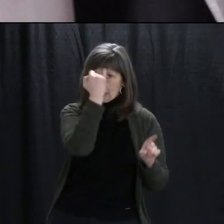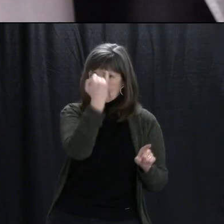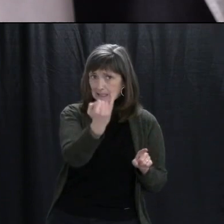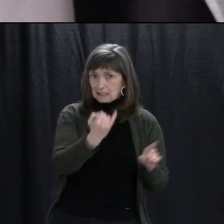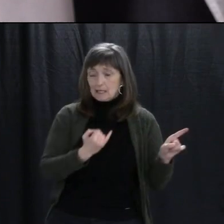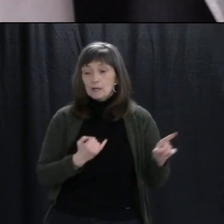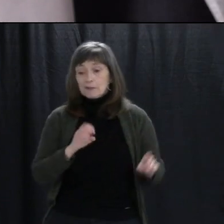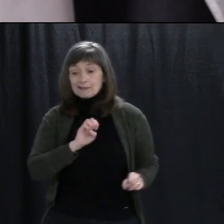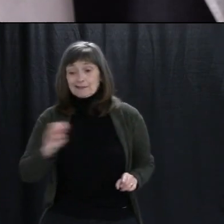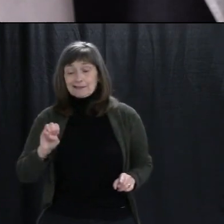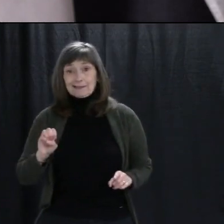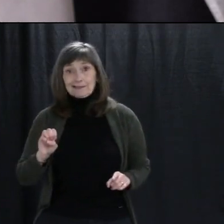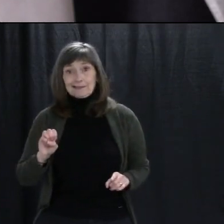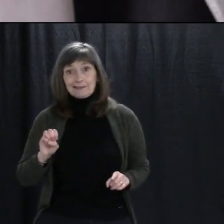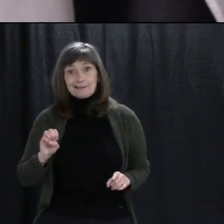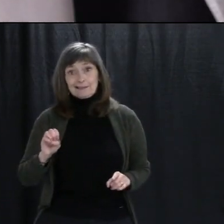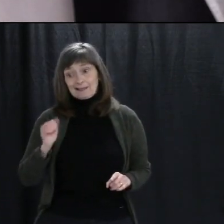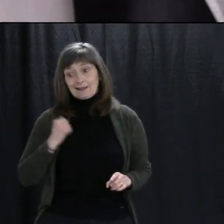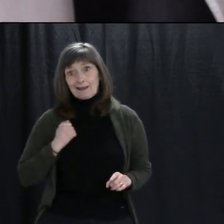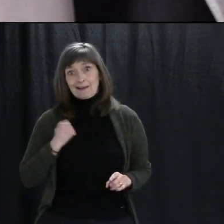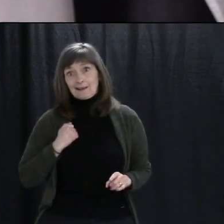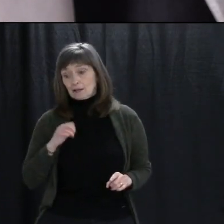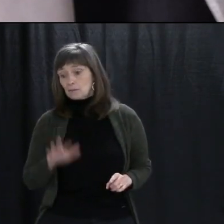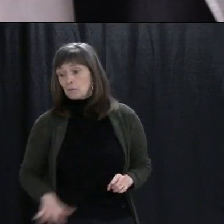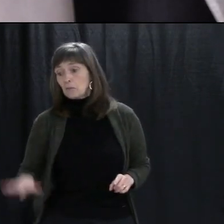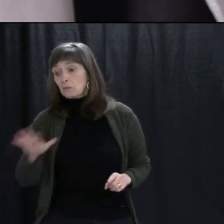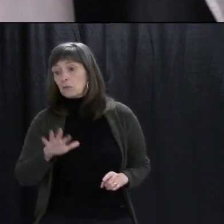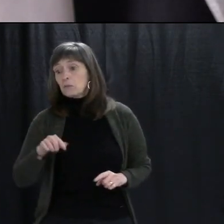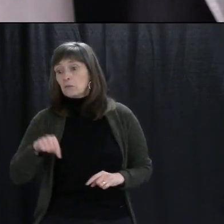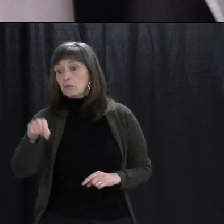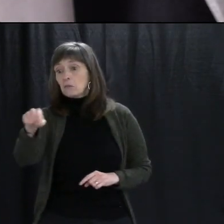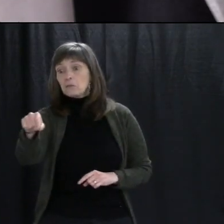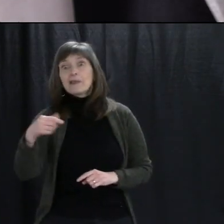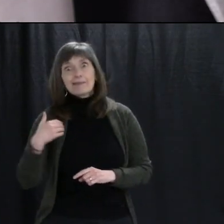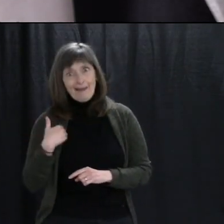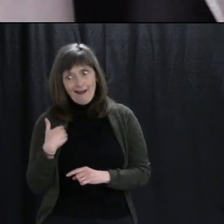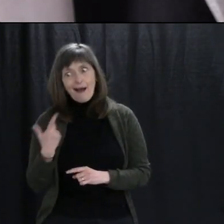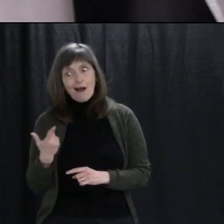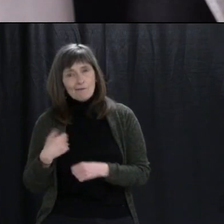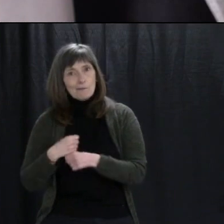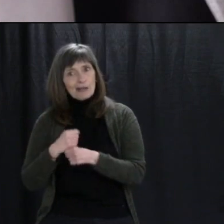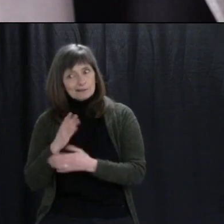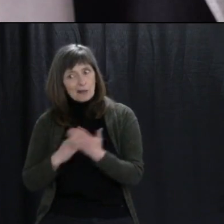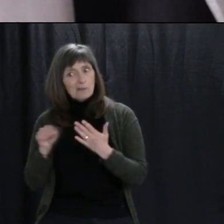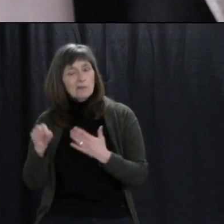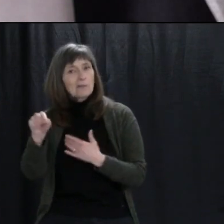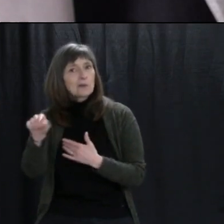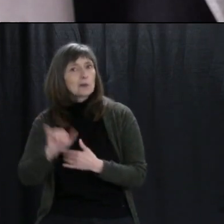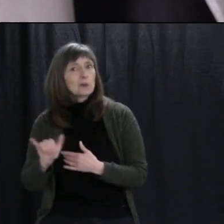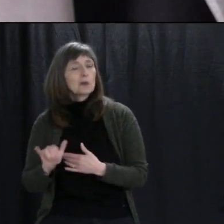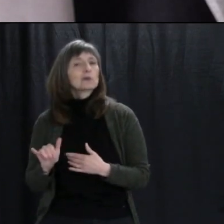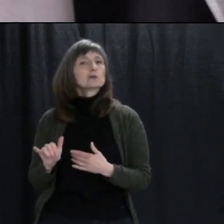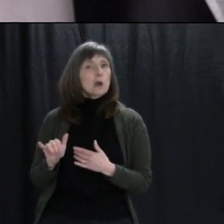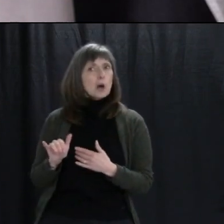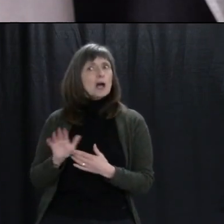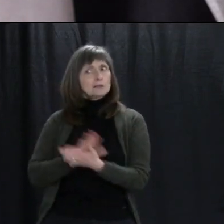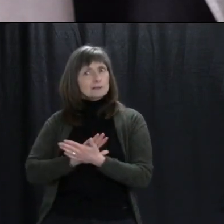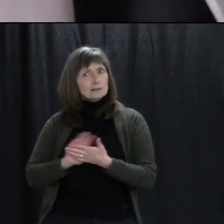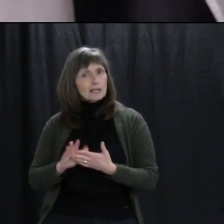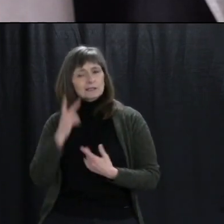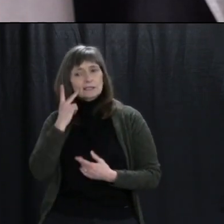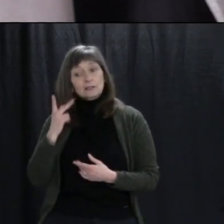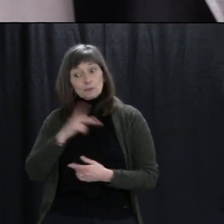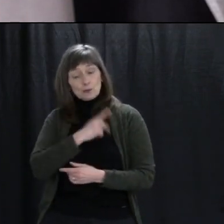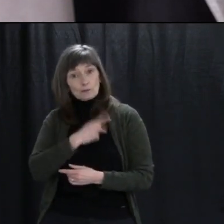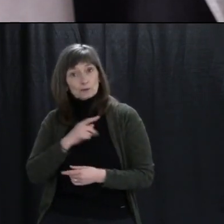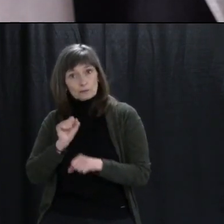Atlantic provinces, within our colleagues in other provinces, and they too have opportunities. So it's a shining example of where we're seeing our provinces